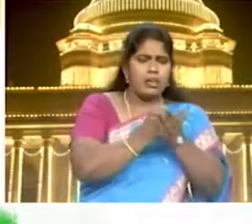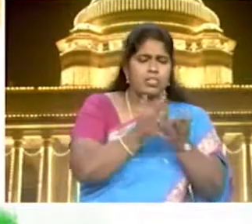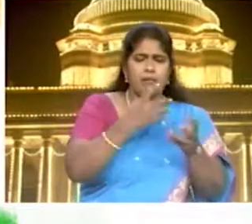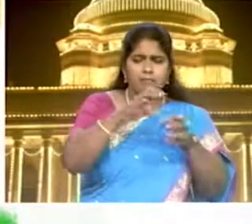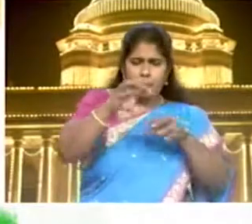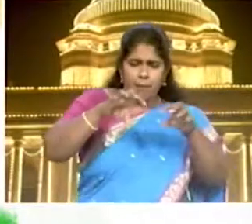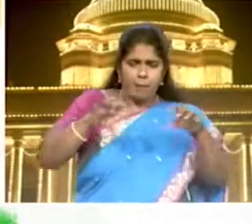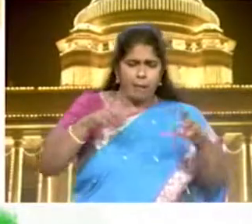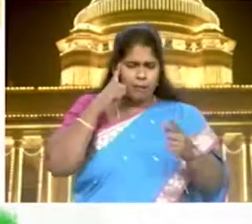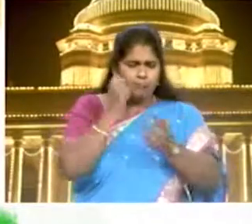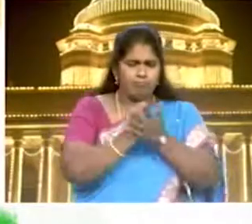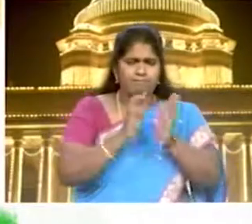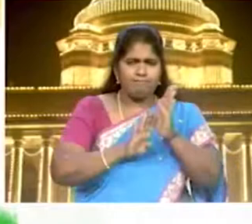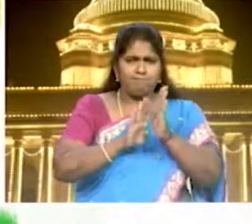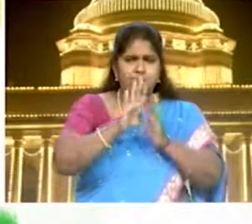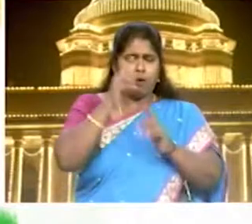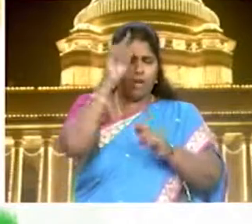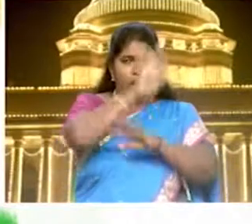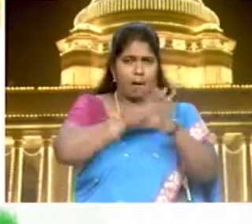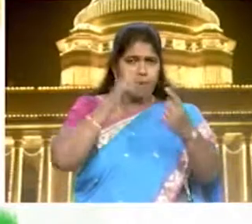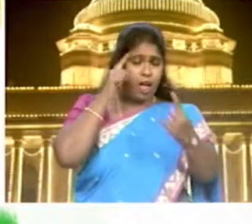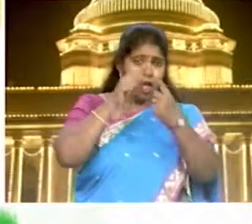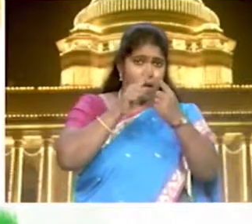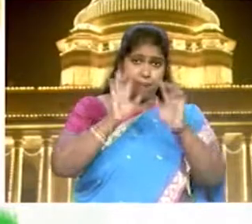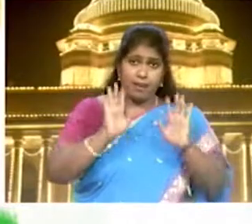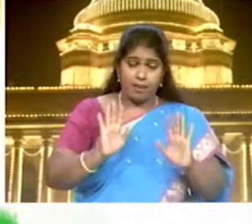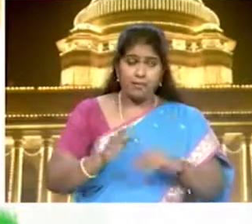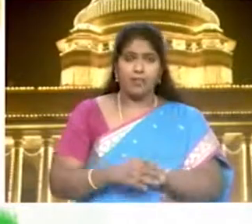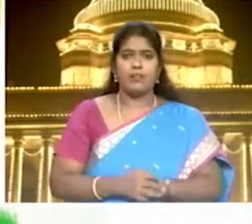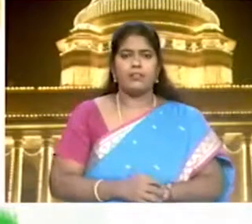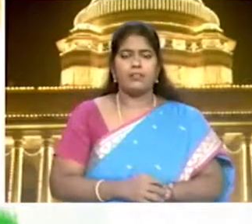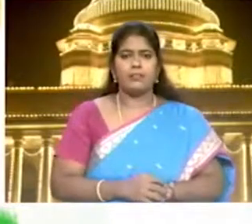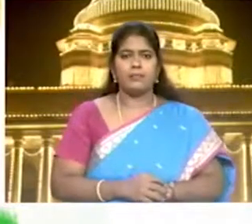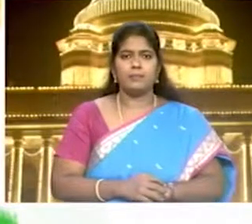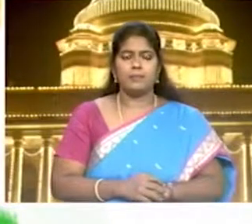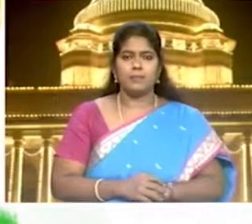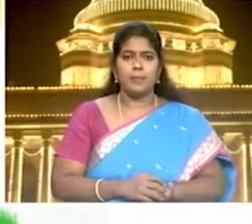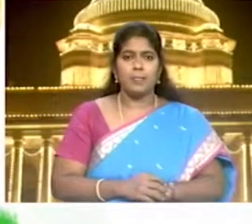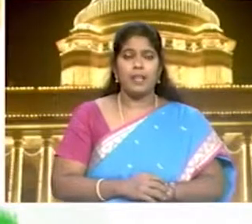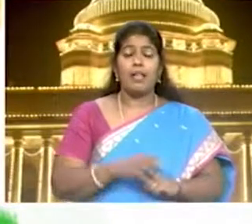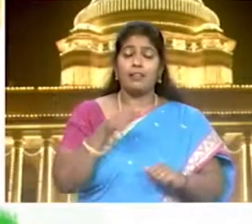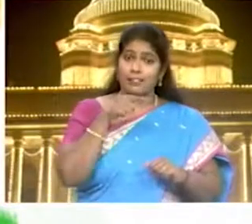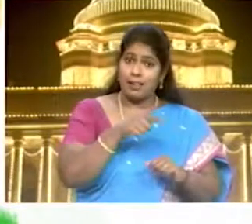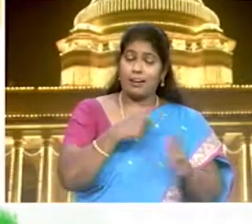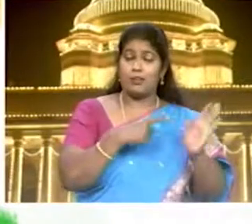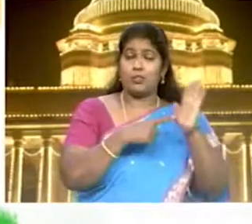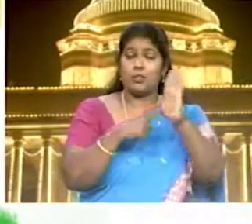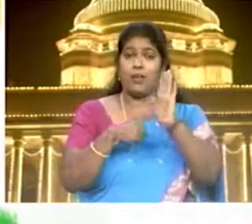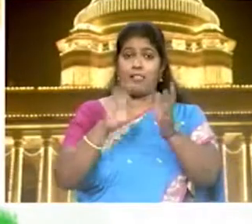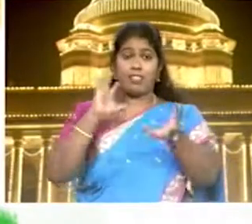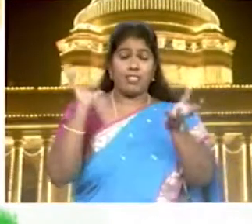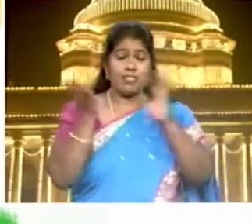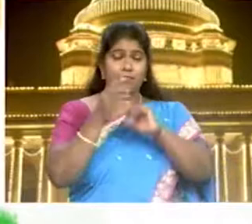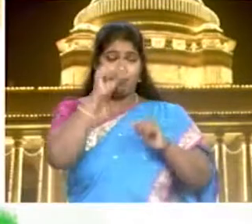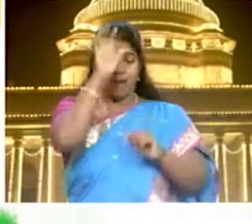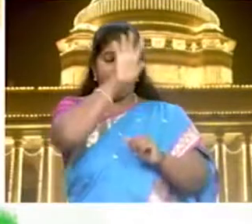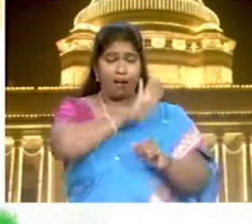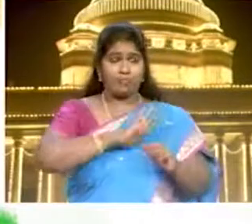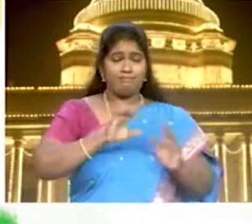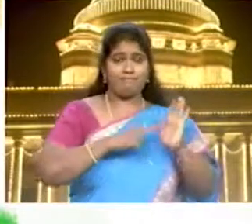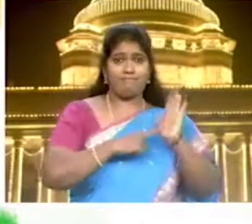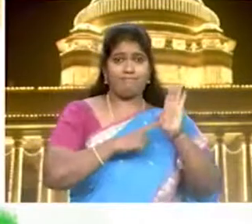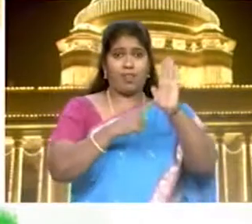sector. This is also reflected in India's standing in the world. India's newfound